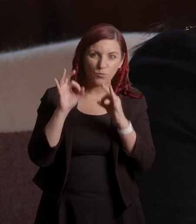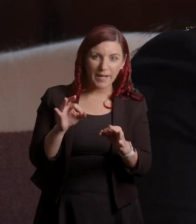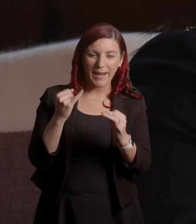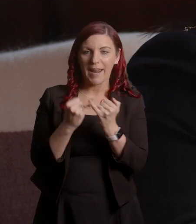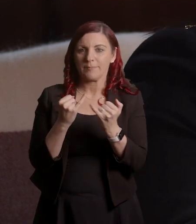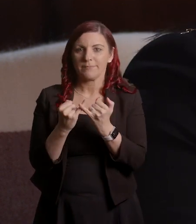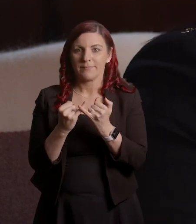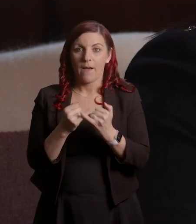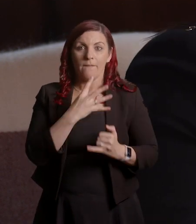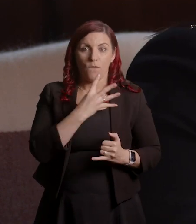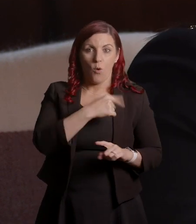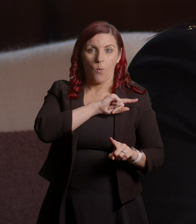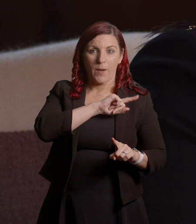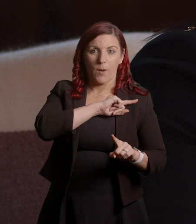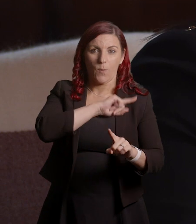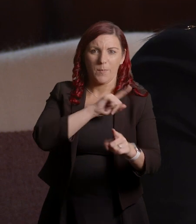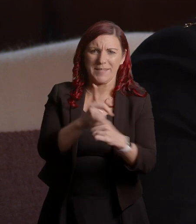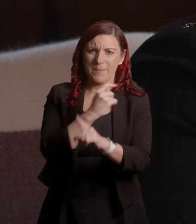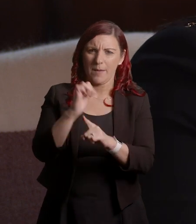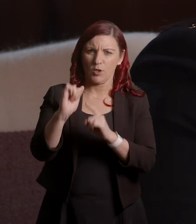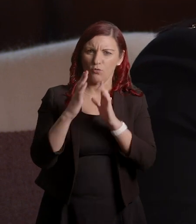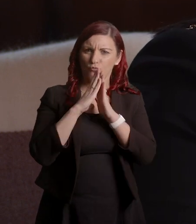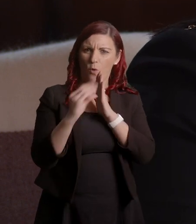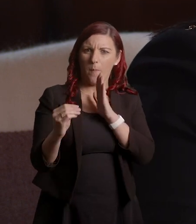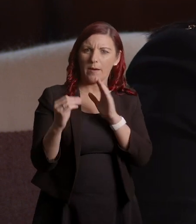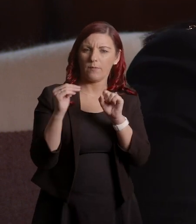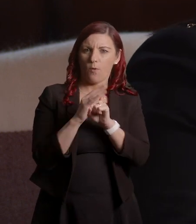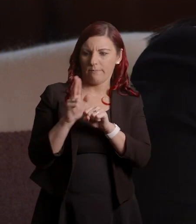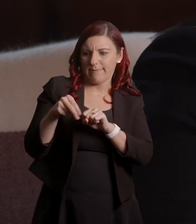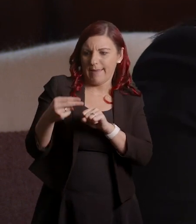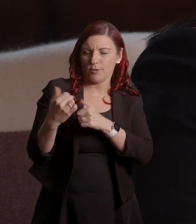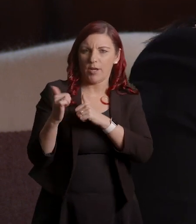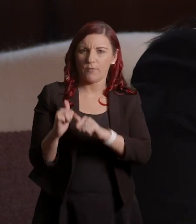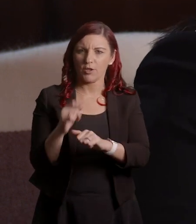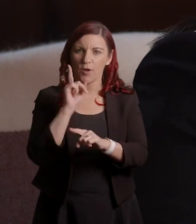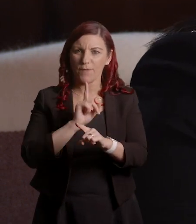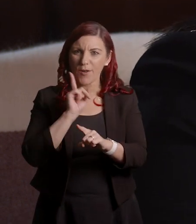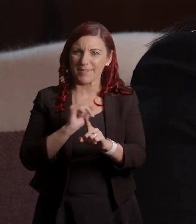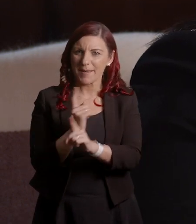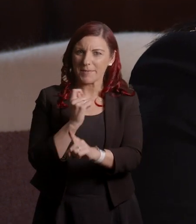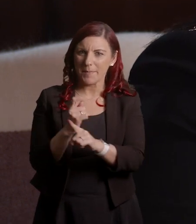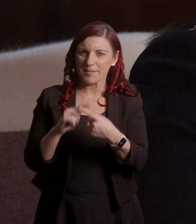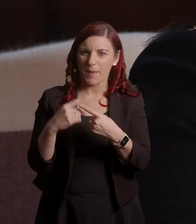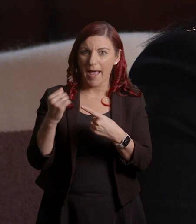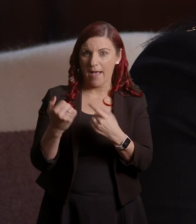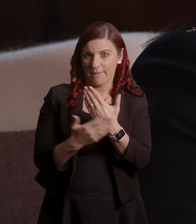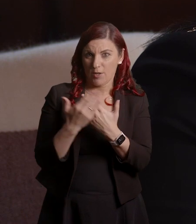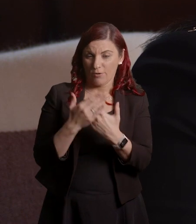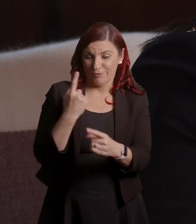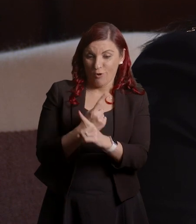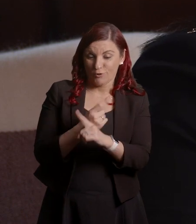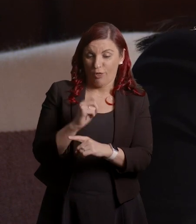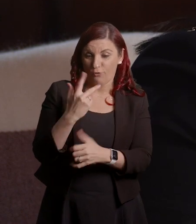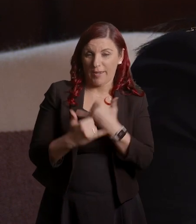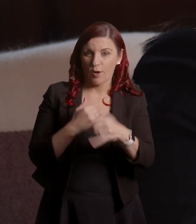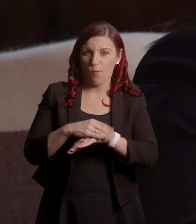that, like, apart from 4 in the row, that you guys are role models for the next generation of girls. Like, I have a little one who's